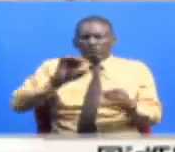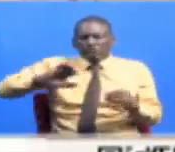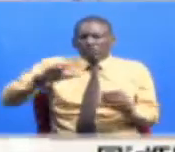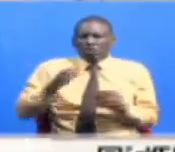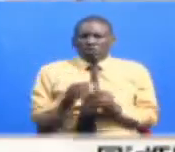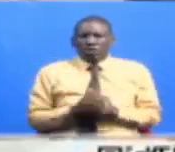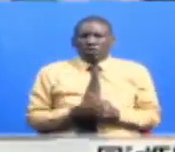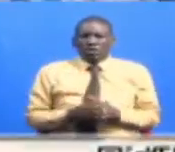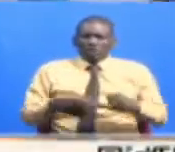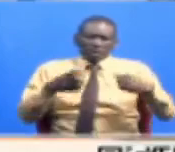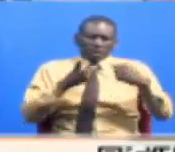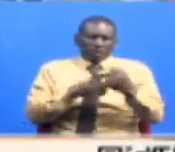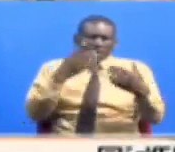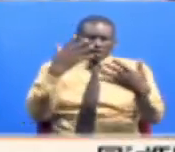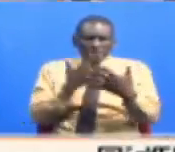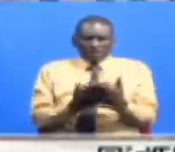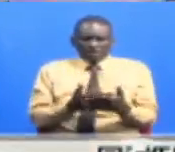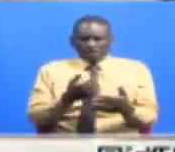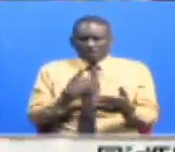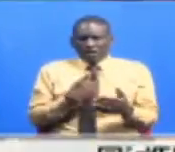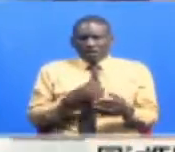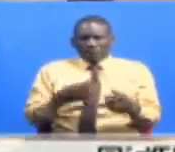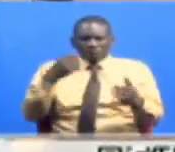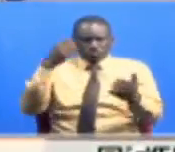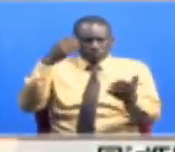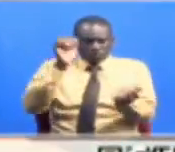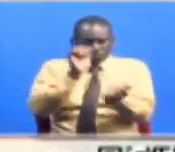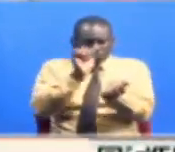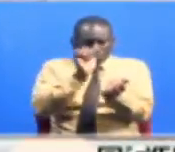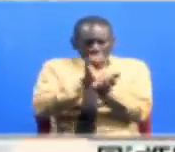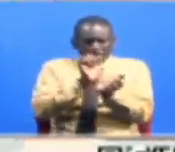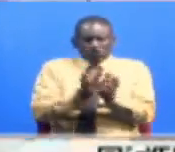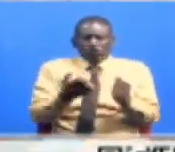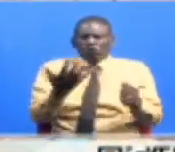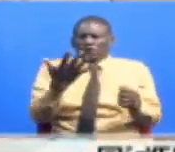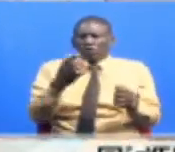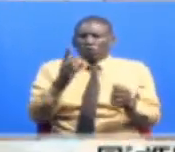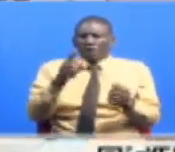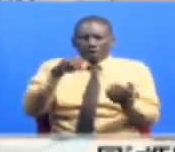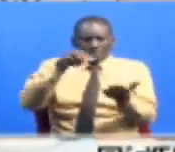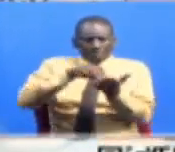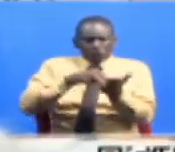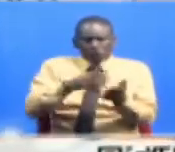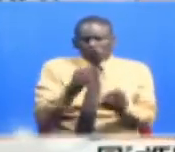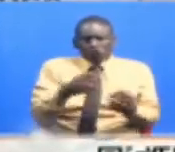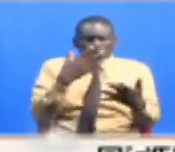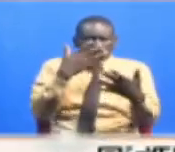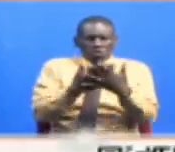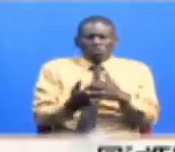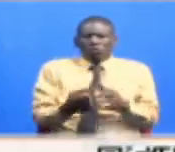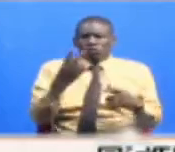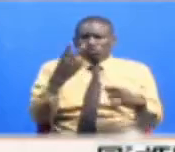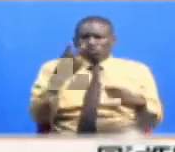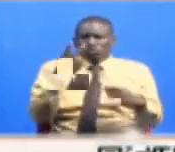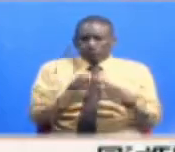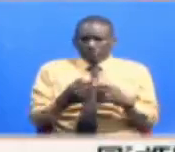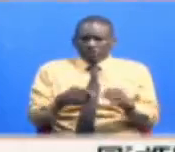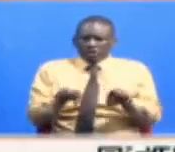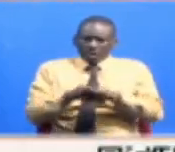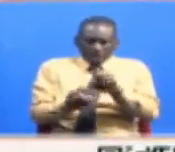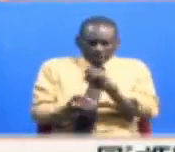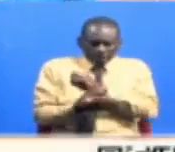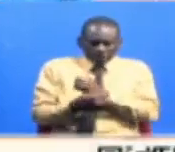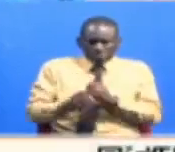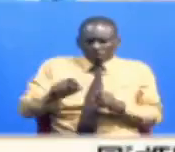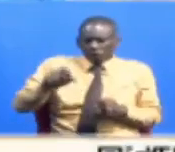The six arrested face a fine of up to 1 million shillings or a jail term of up to 2 years, as stipulated in the